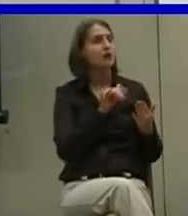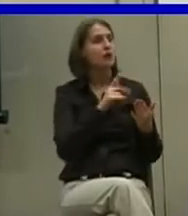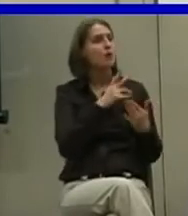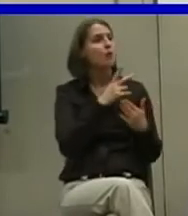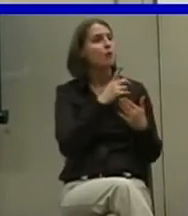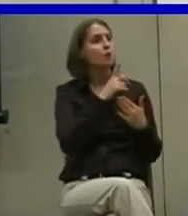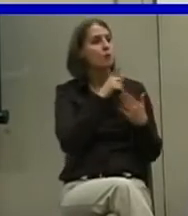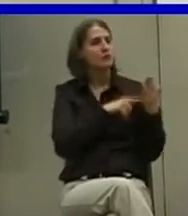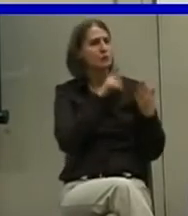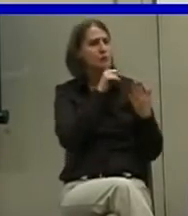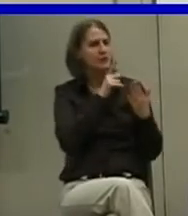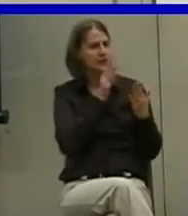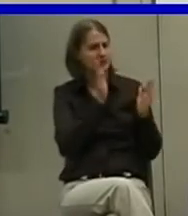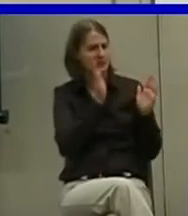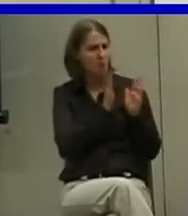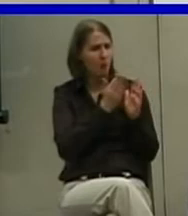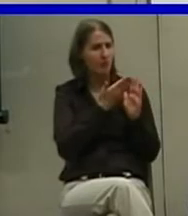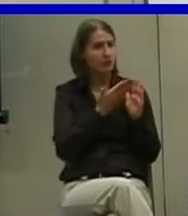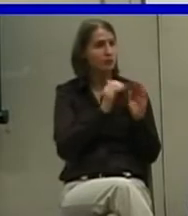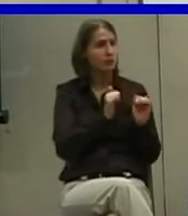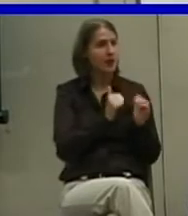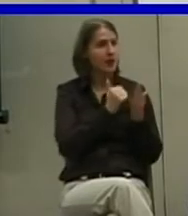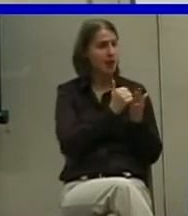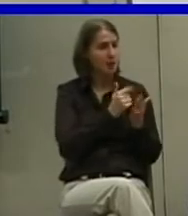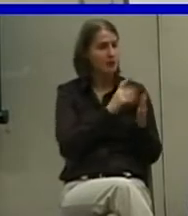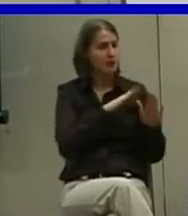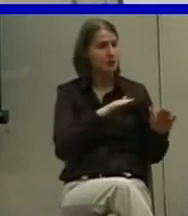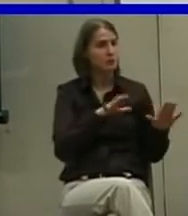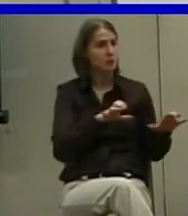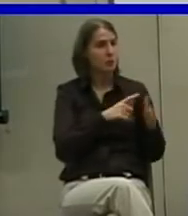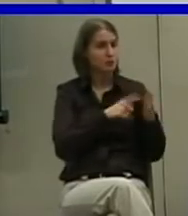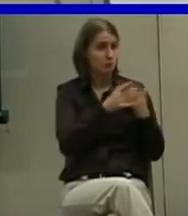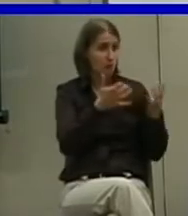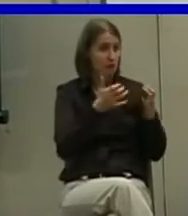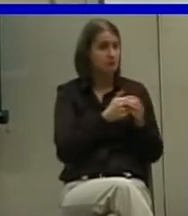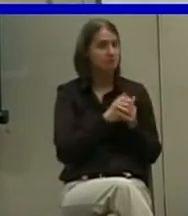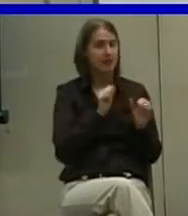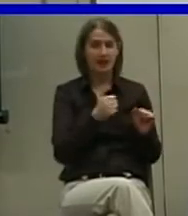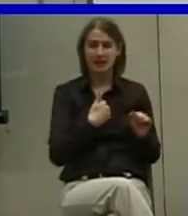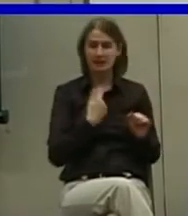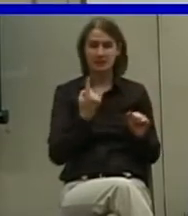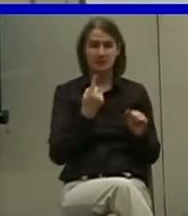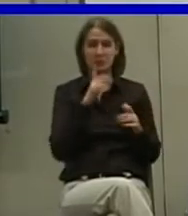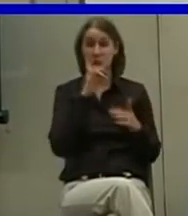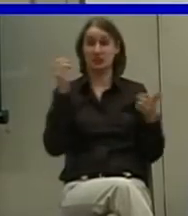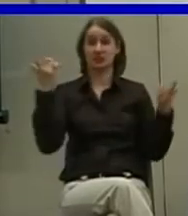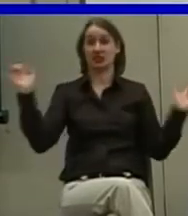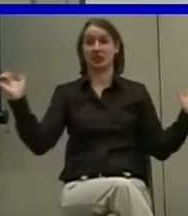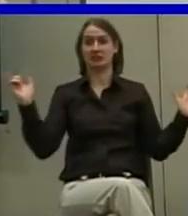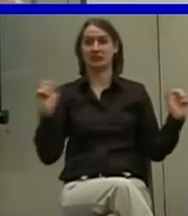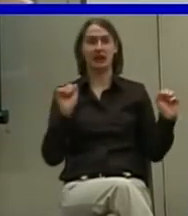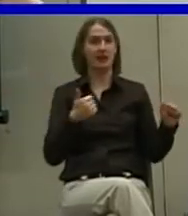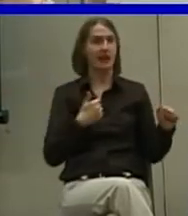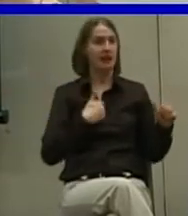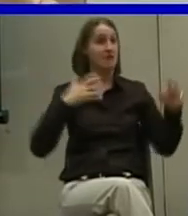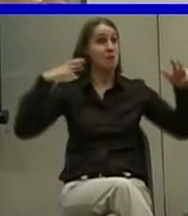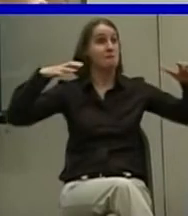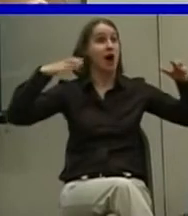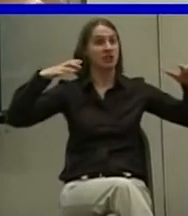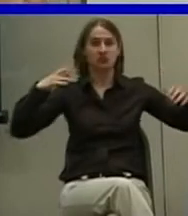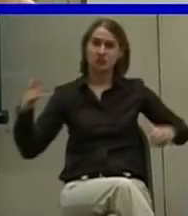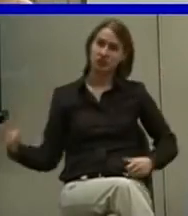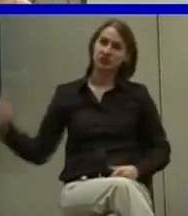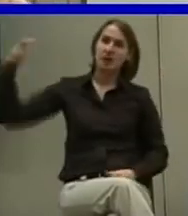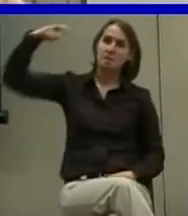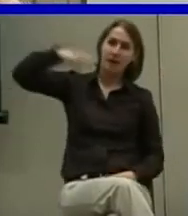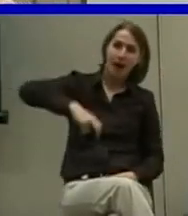to get kids to do what you want? Yeah, I could have something gigantic. I could have a monster jump out of the wall